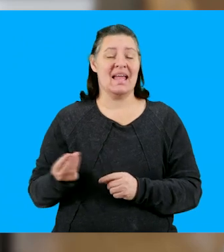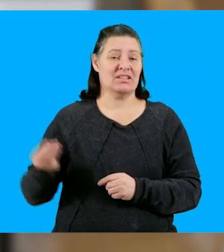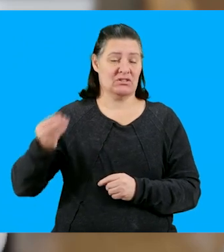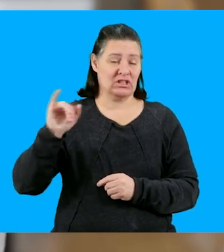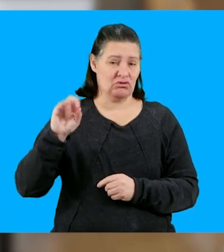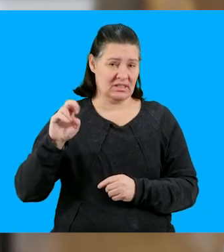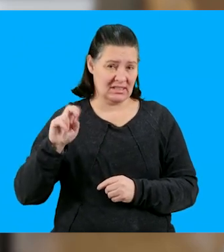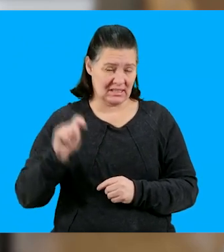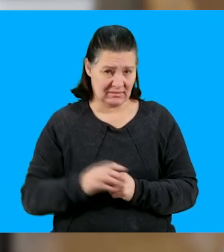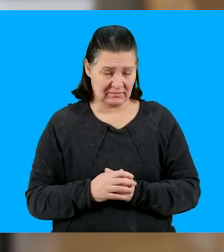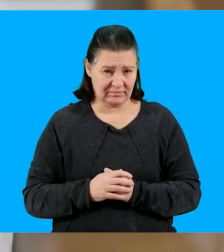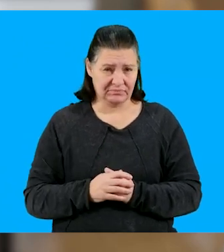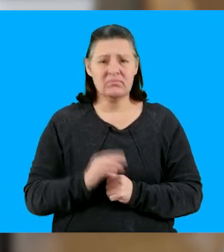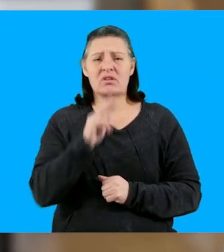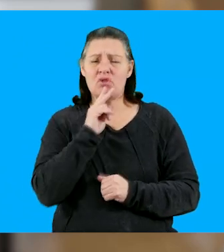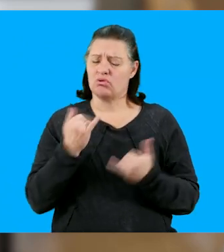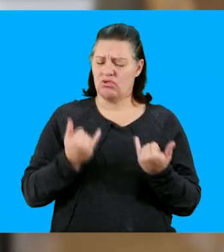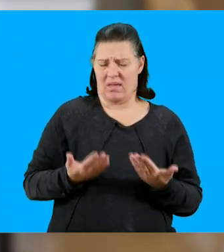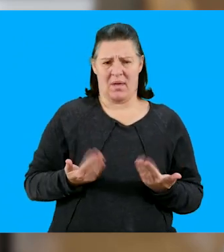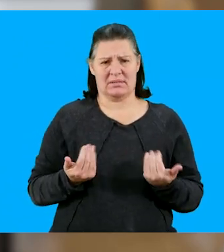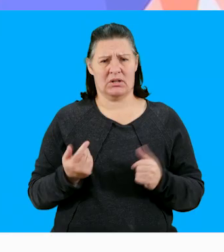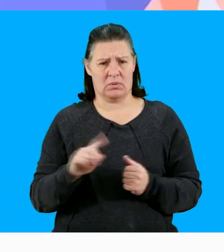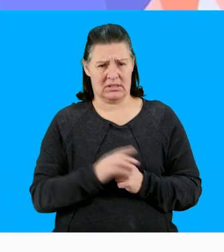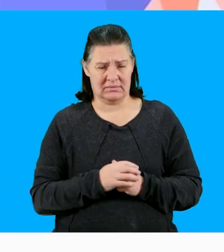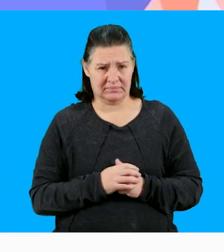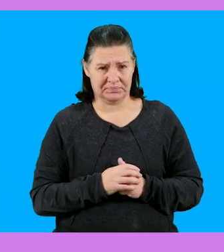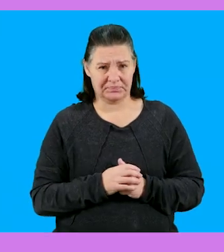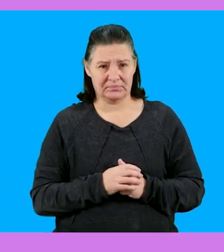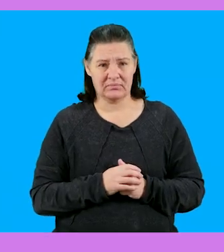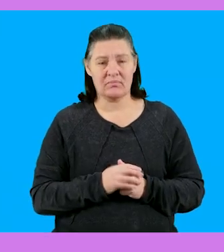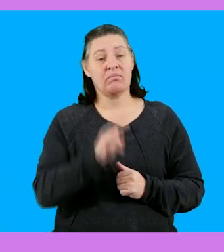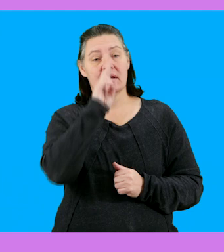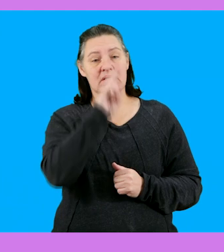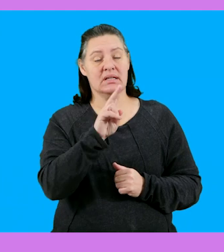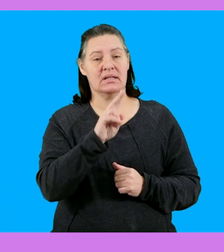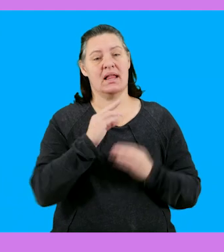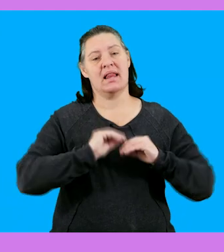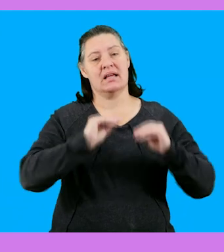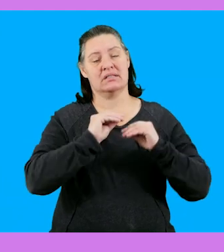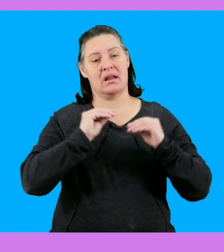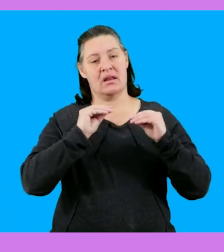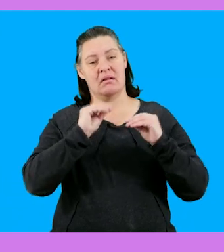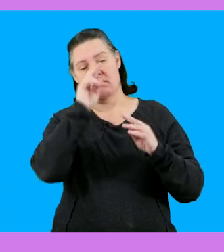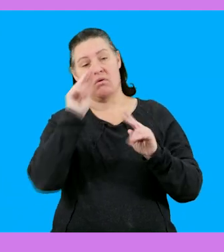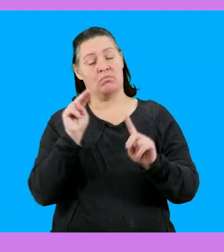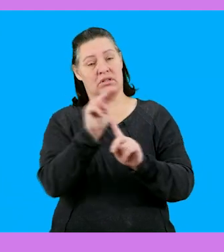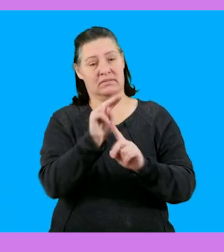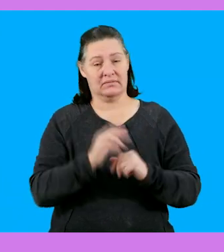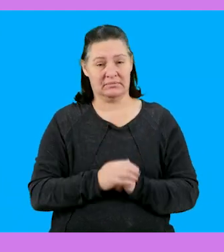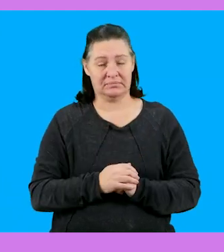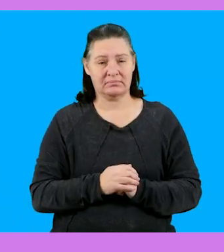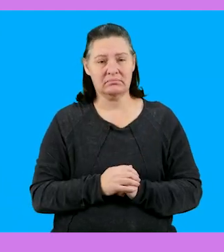So what is it that I'll expect of you in today's lesson? Let us quickly go to our lesson objectives. So first of